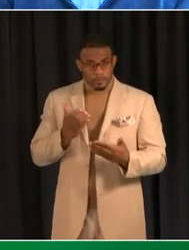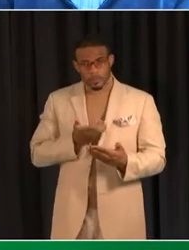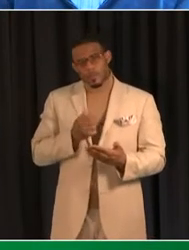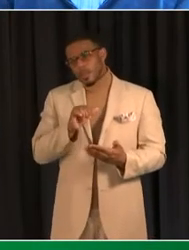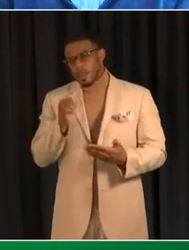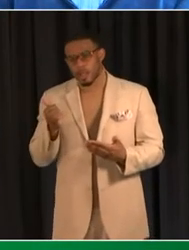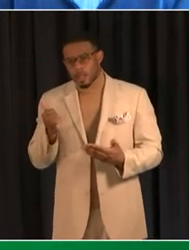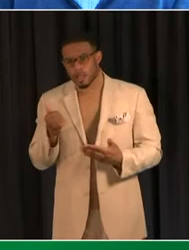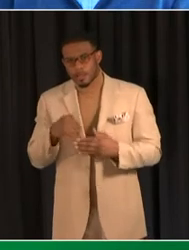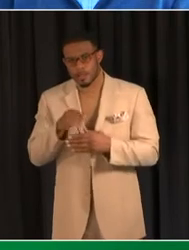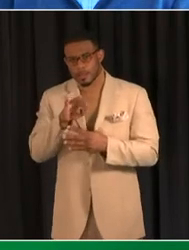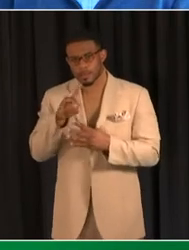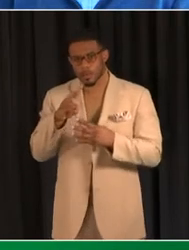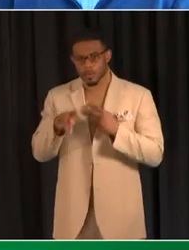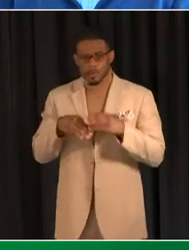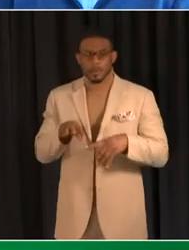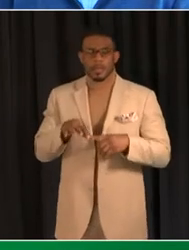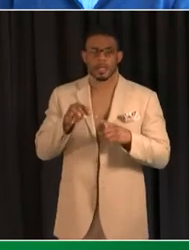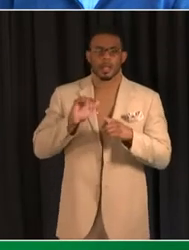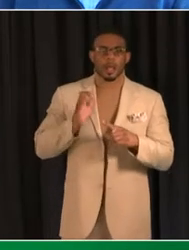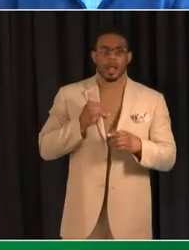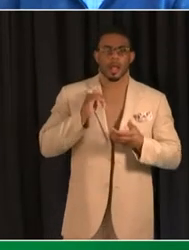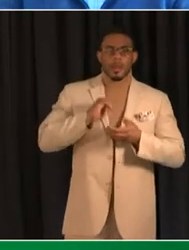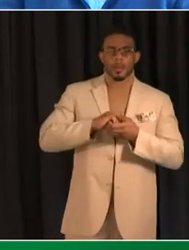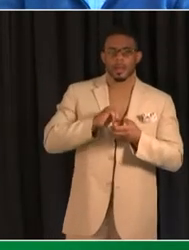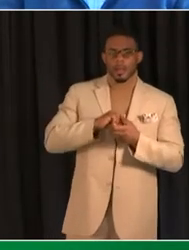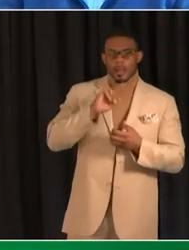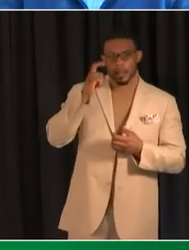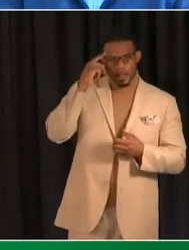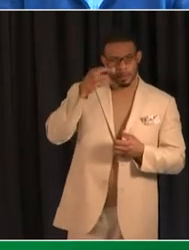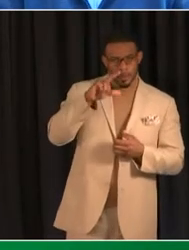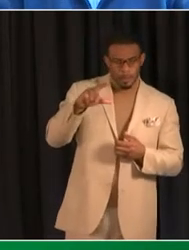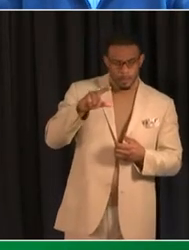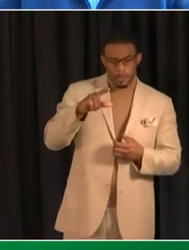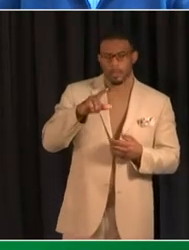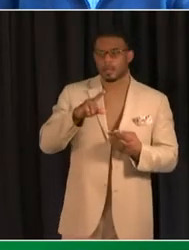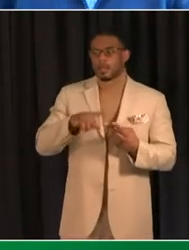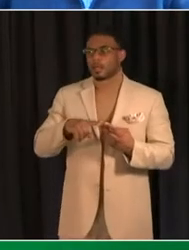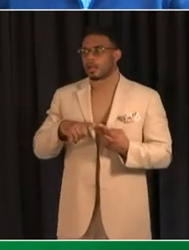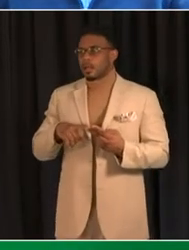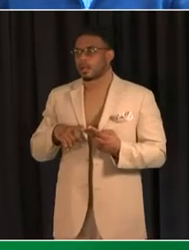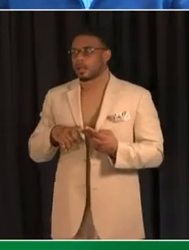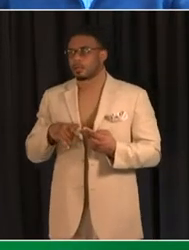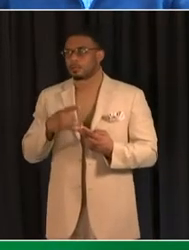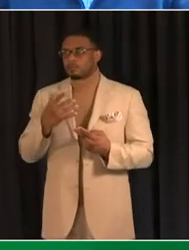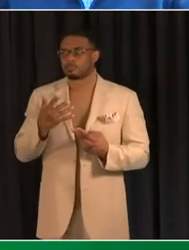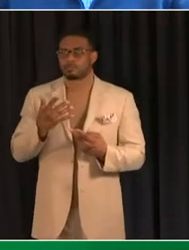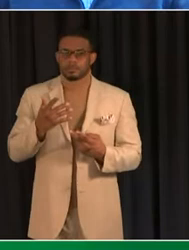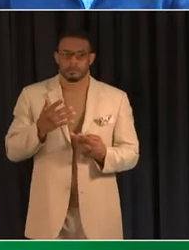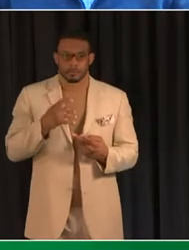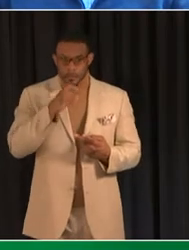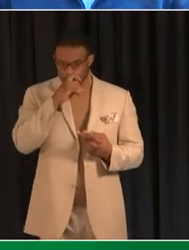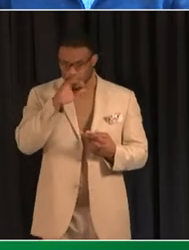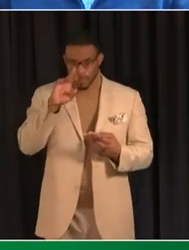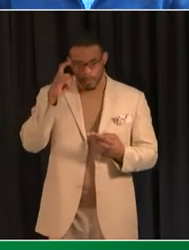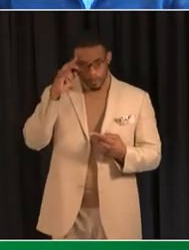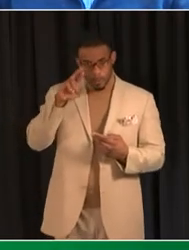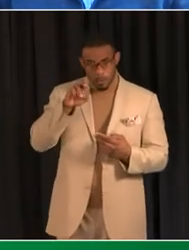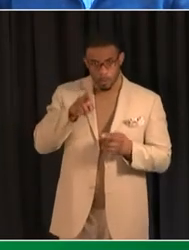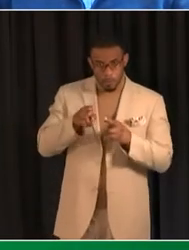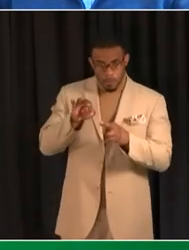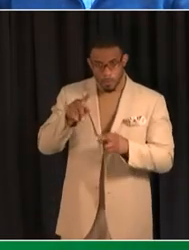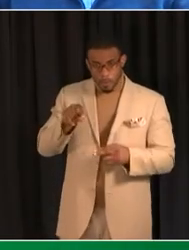some of our other partners in the BID world, particularly our partners at the Capitol Hill BID, the